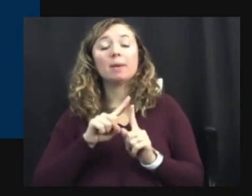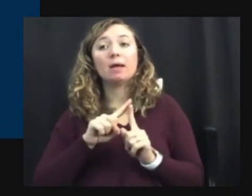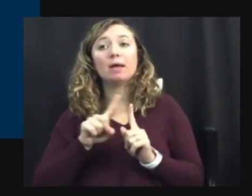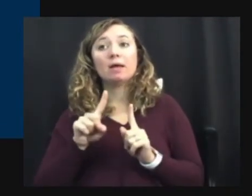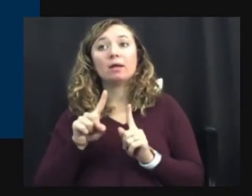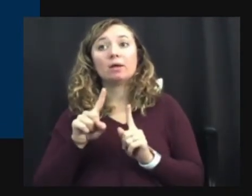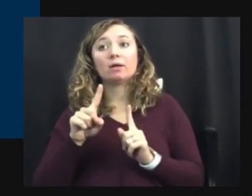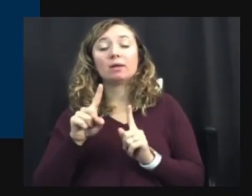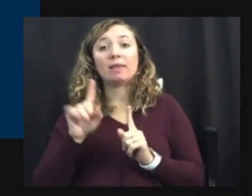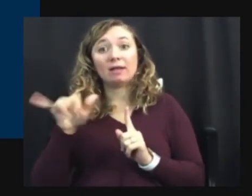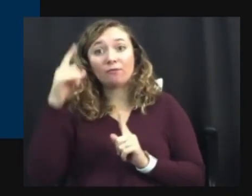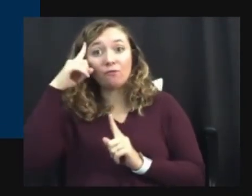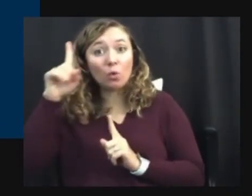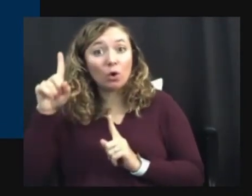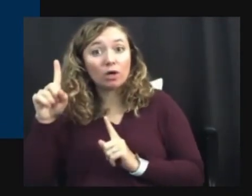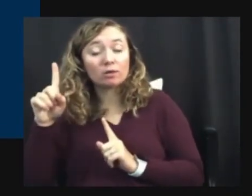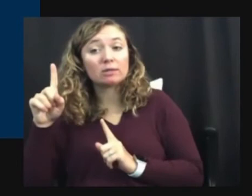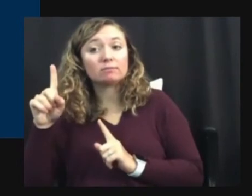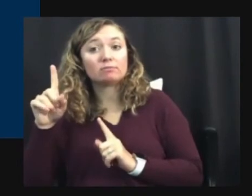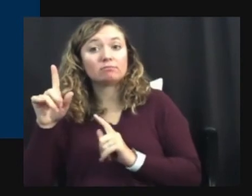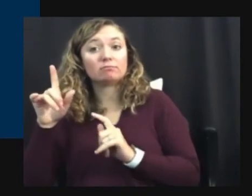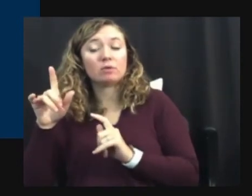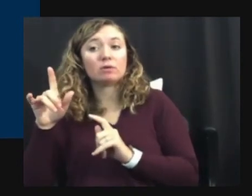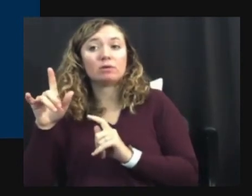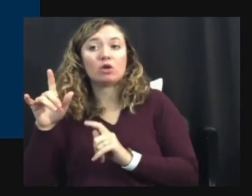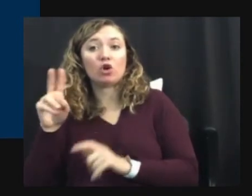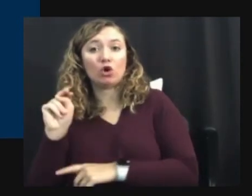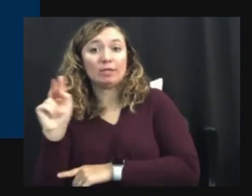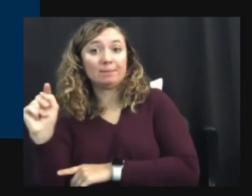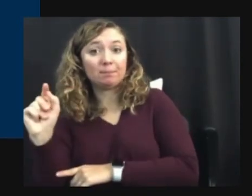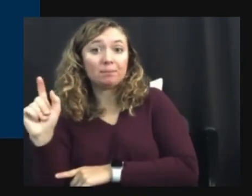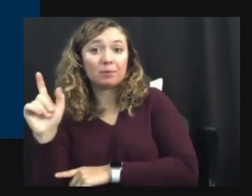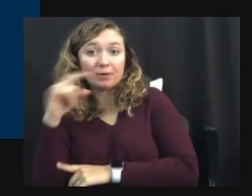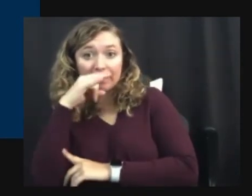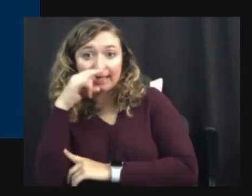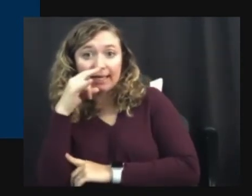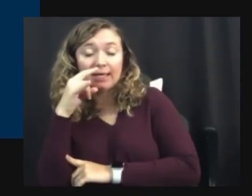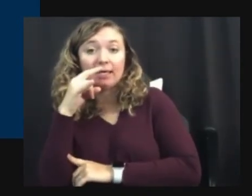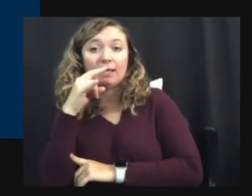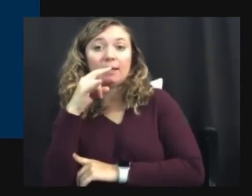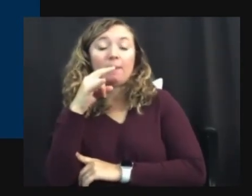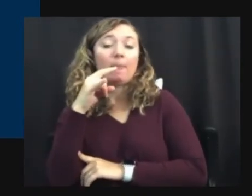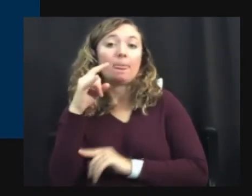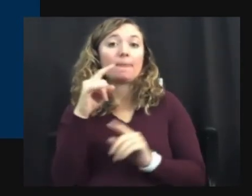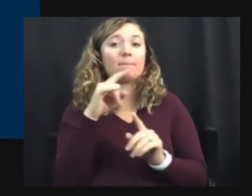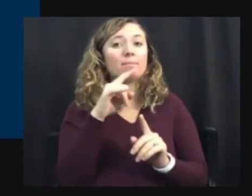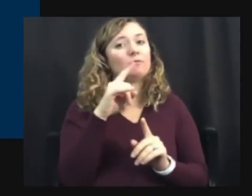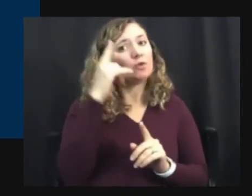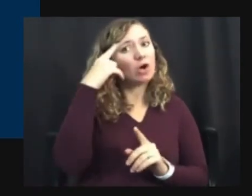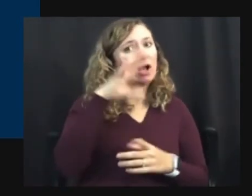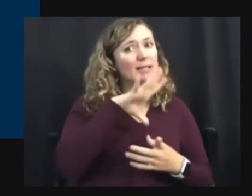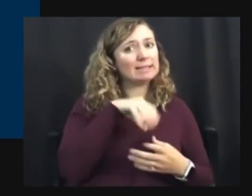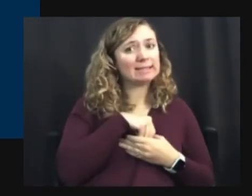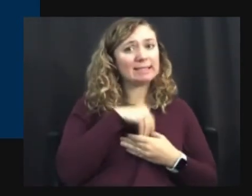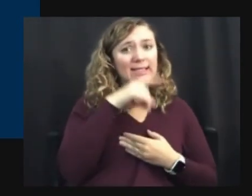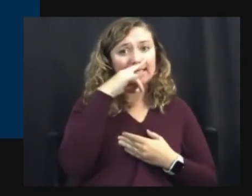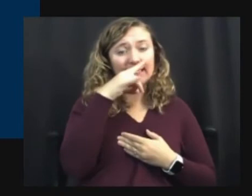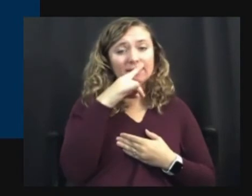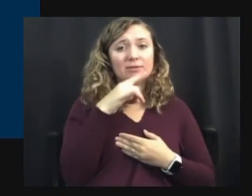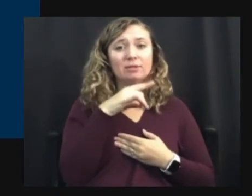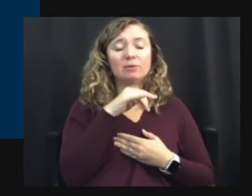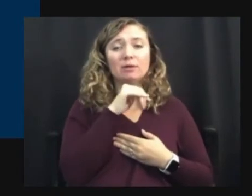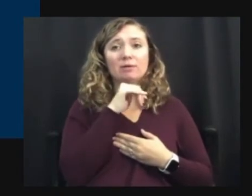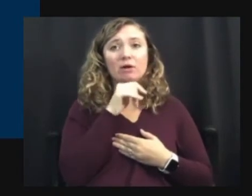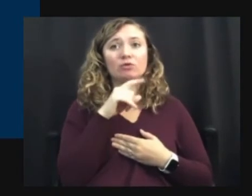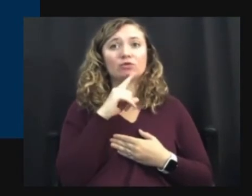children go through these leaps. We just know that it's normal for all kids to go through leaps. we know what to expect with typically